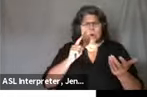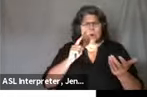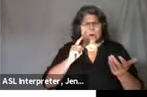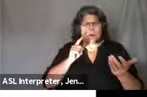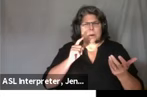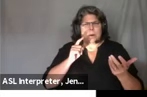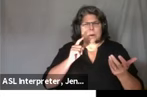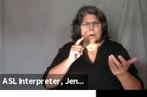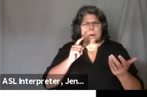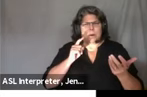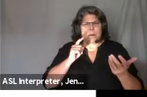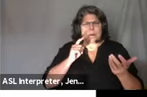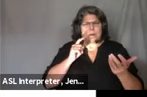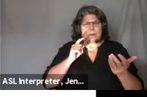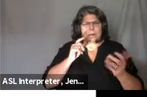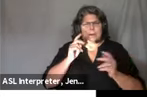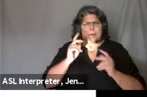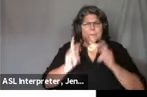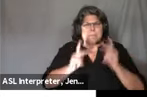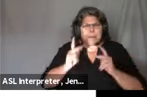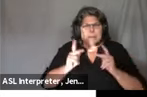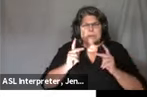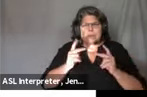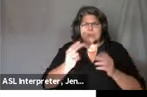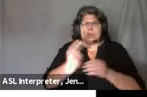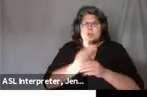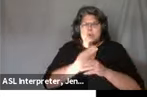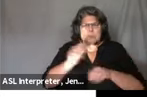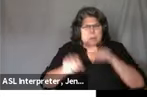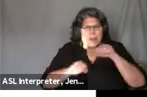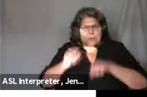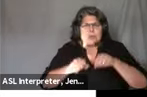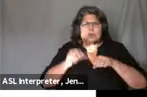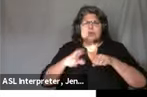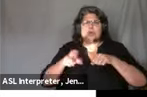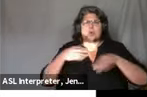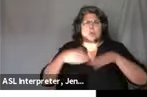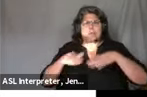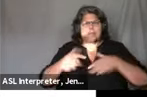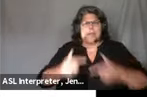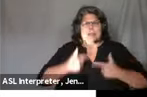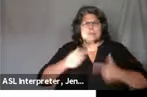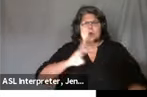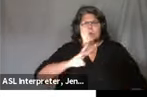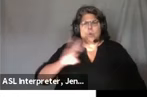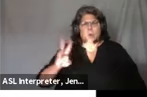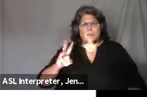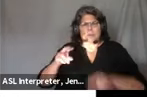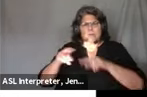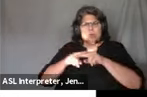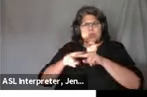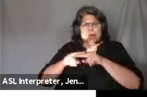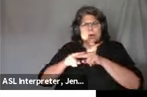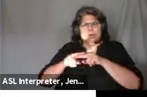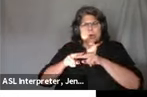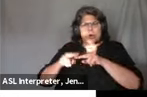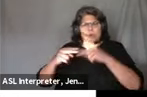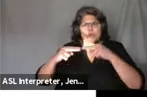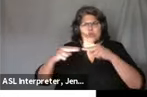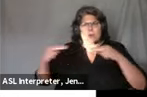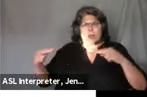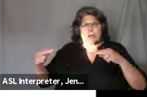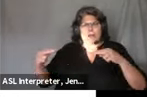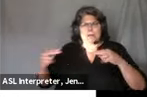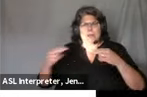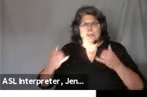bicyclists and pedestrians that live west of the railroad tracks will now have to cross